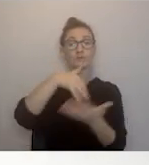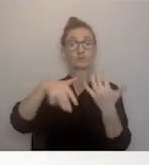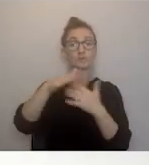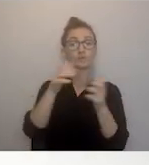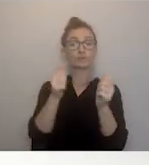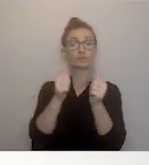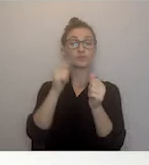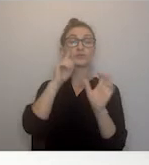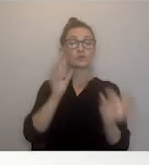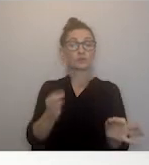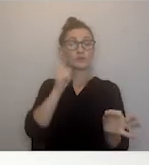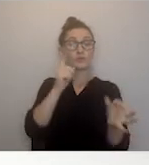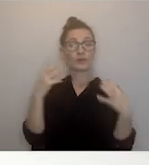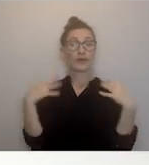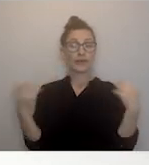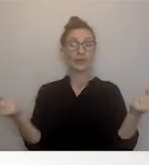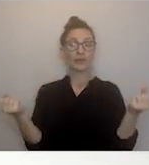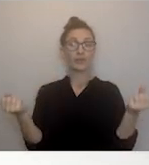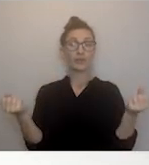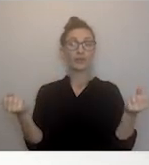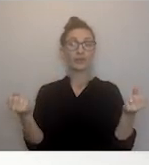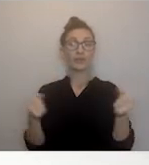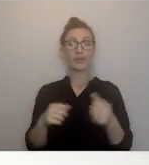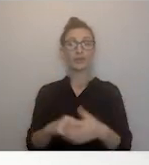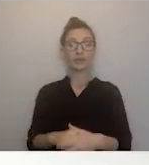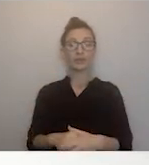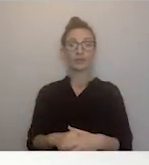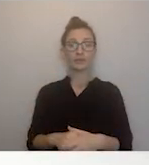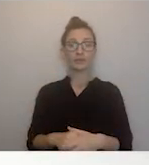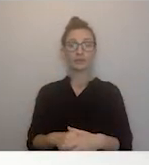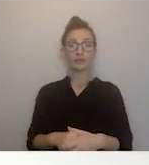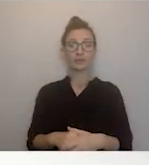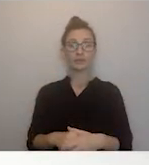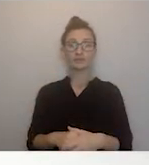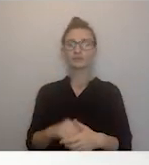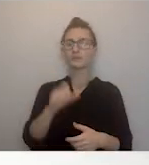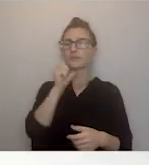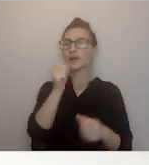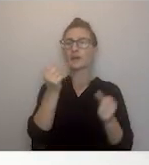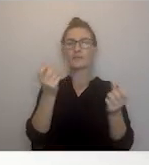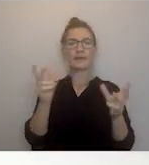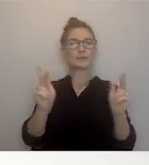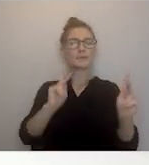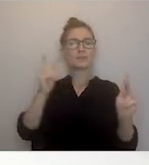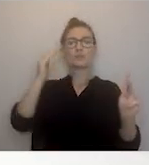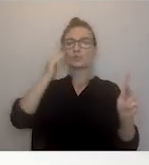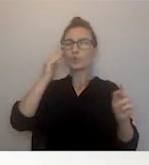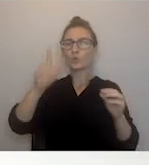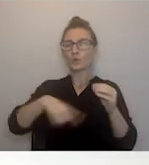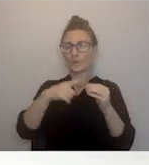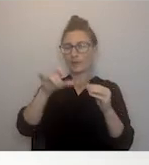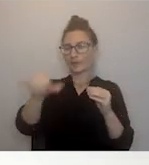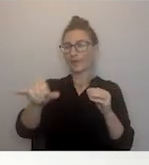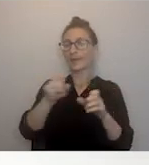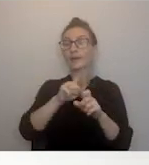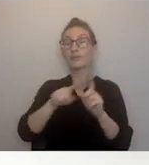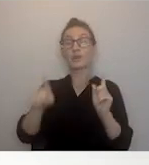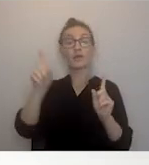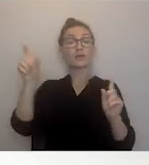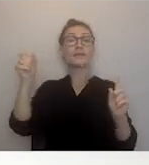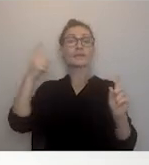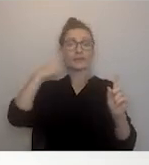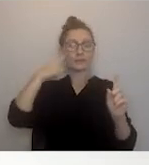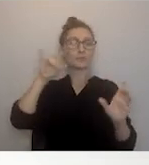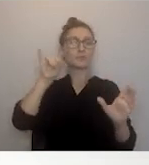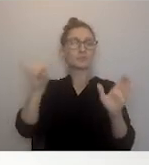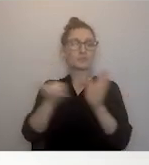of health to provide equitable access for arts for all people. So the social determinants of health, not a lot of folks really know about them, but it's